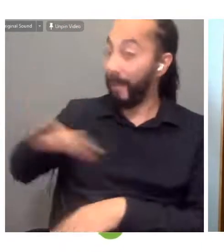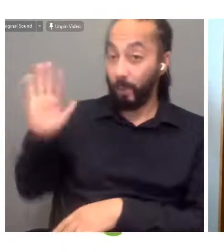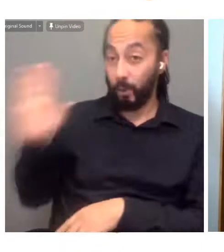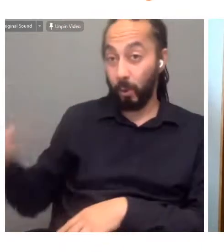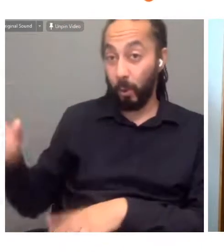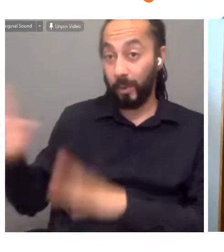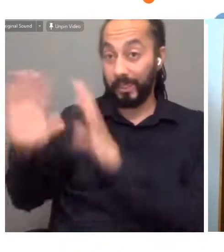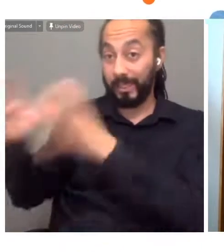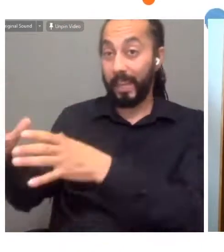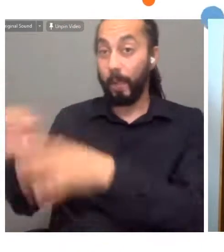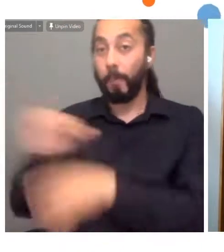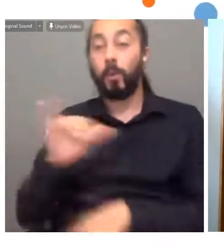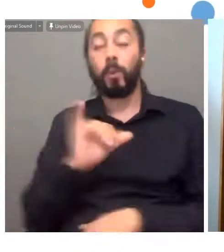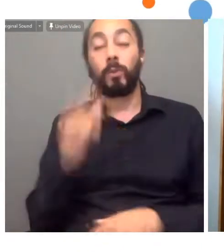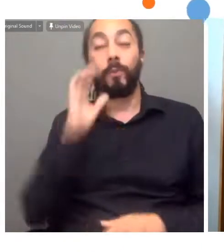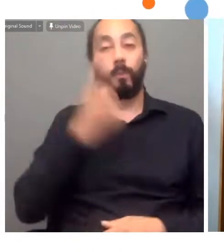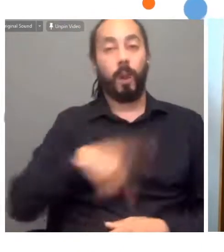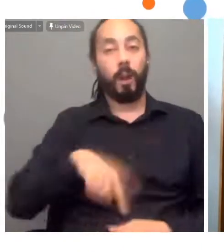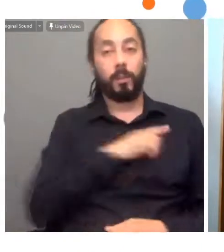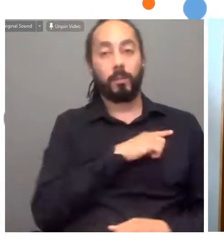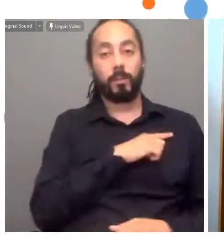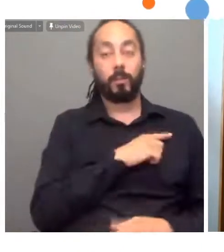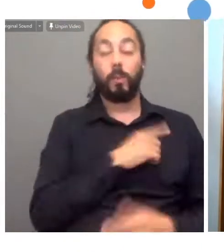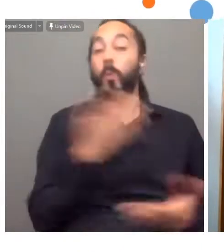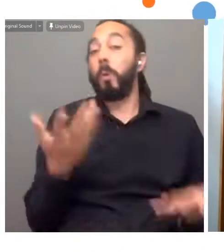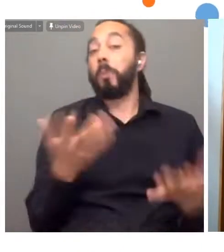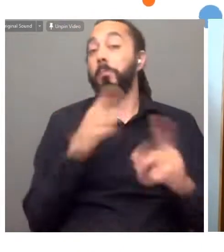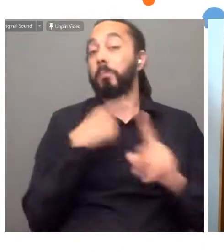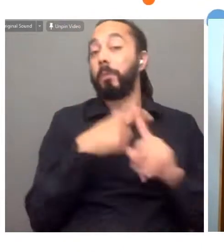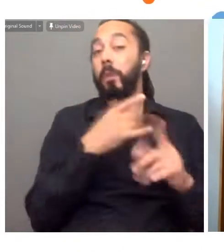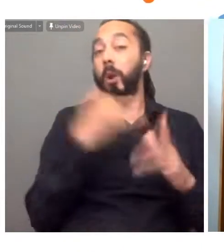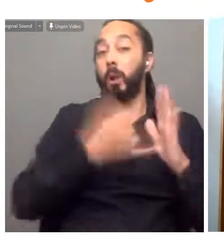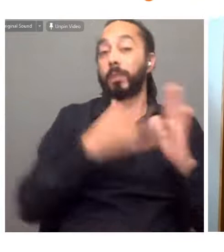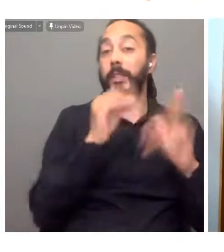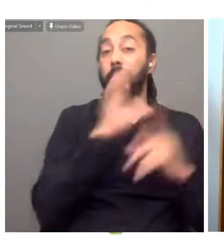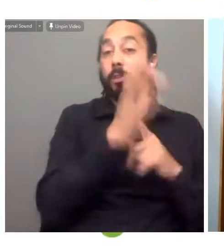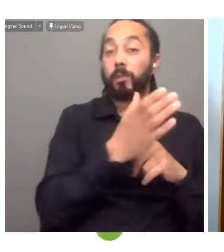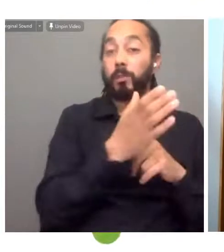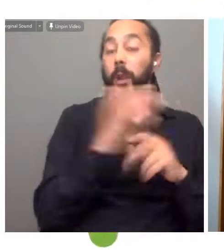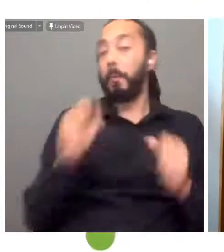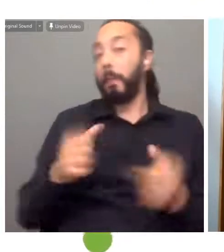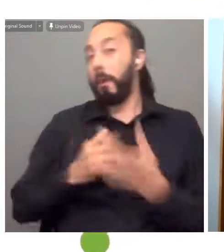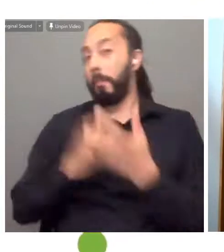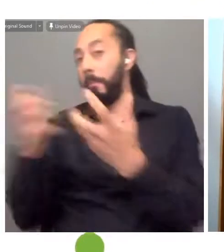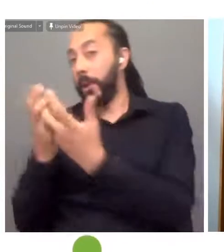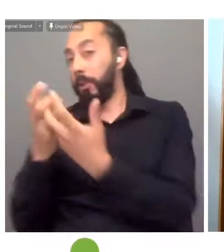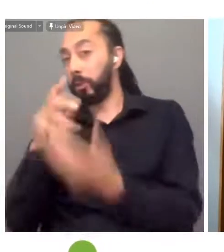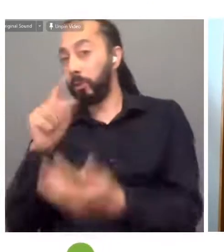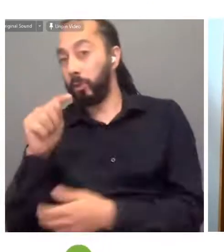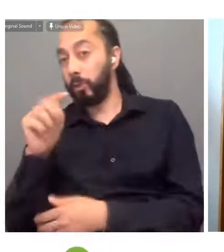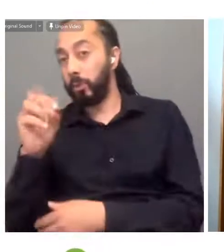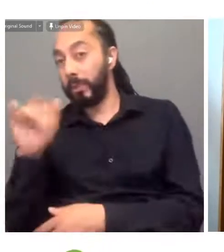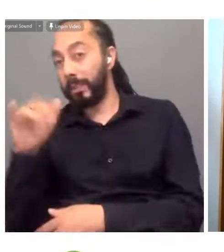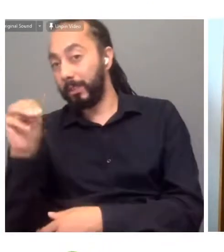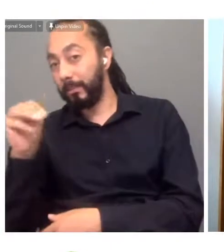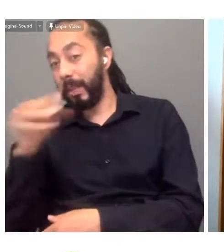versa. You know, what's good for arts and culture probably be good for tourism and hospitality sector and